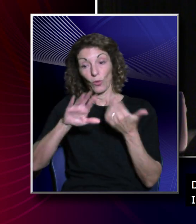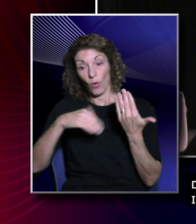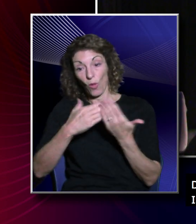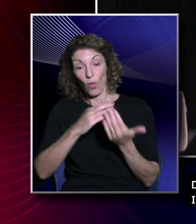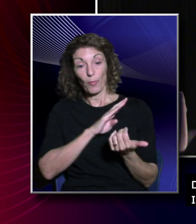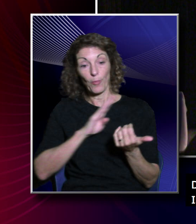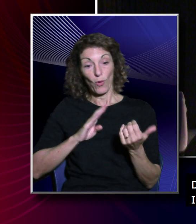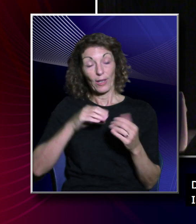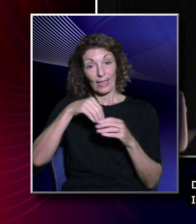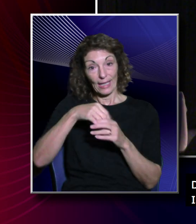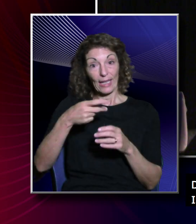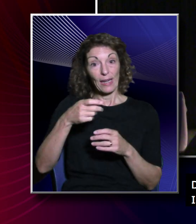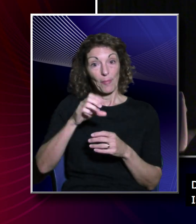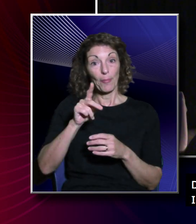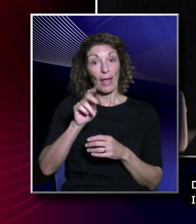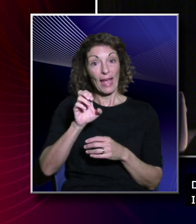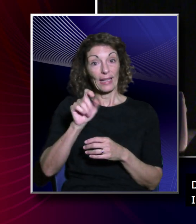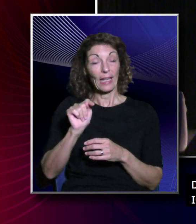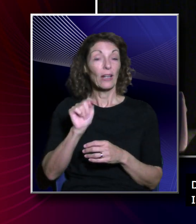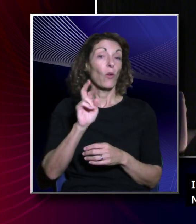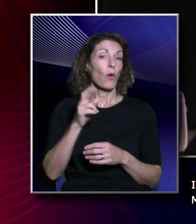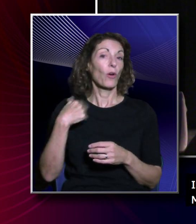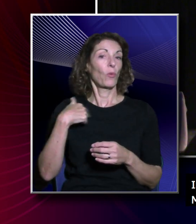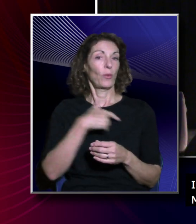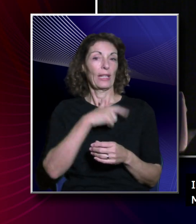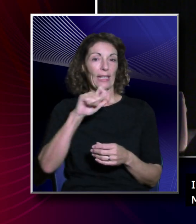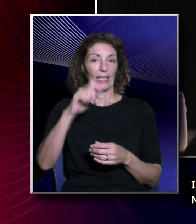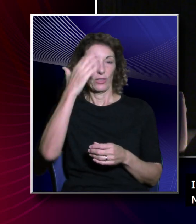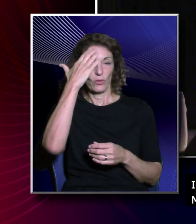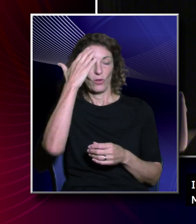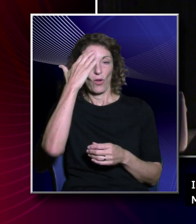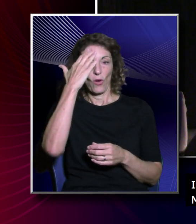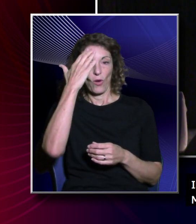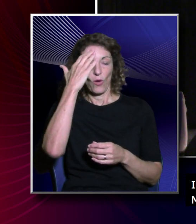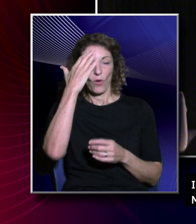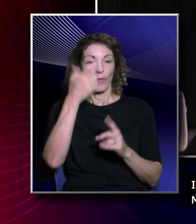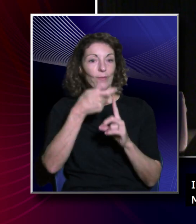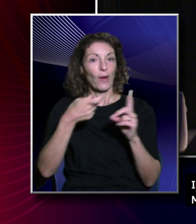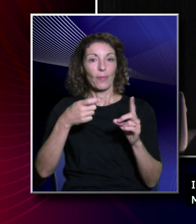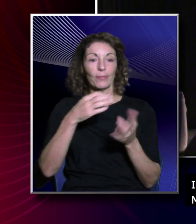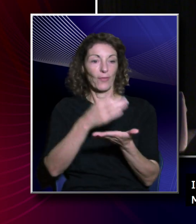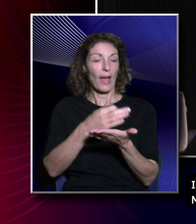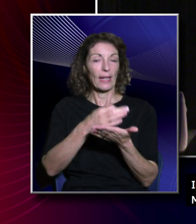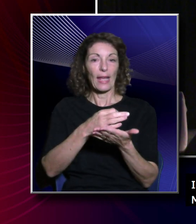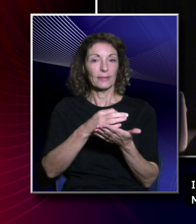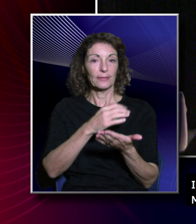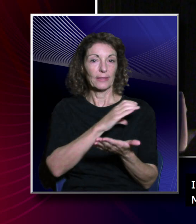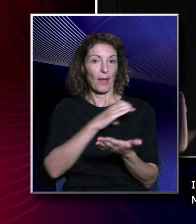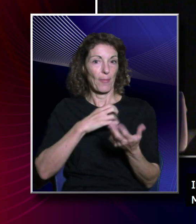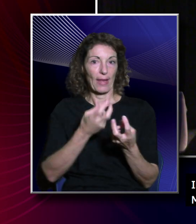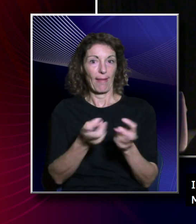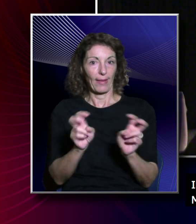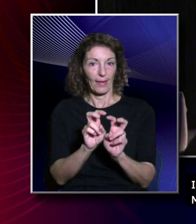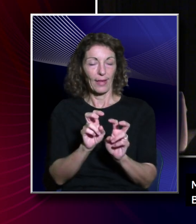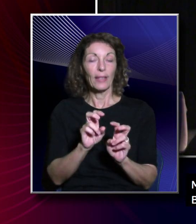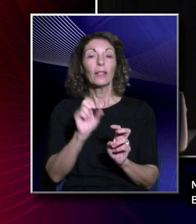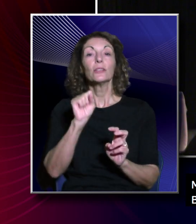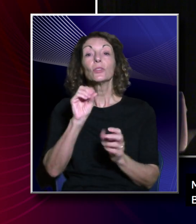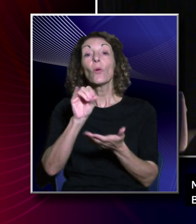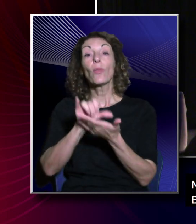or made aware of by the finance committee, just so that before we're